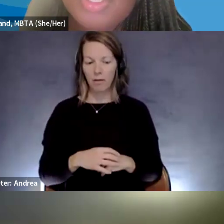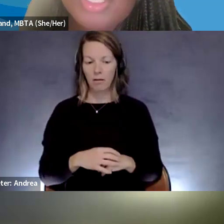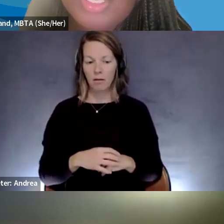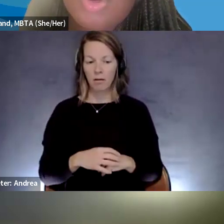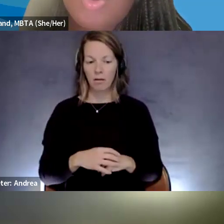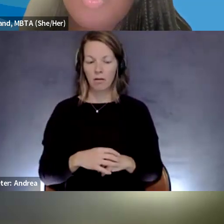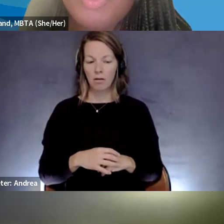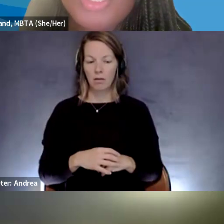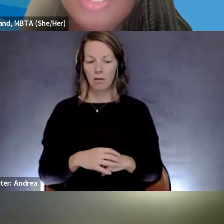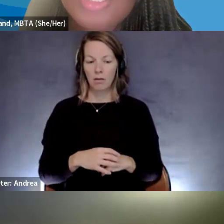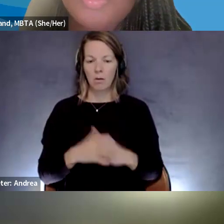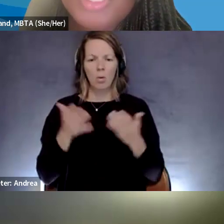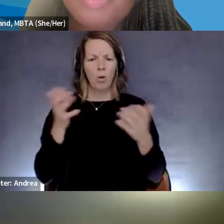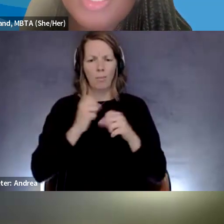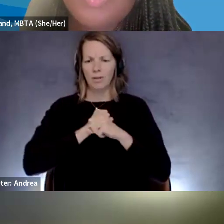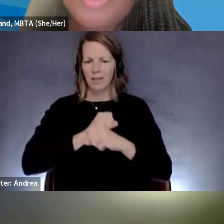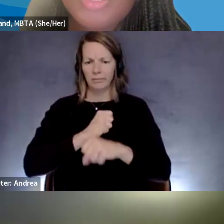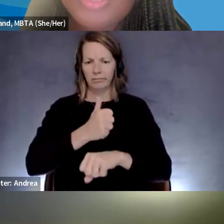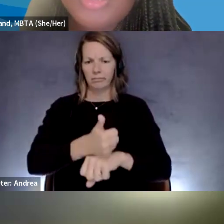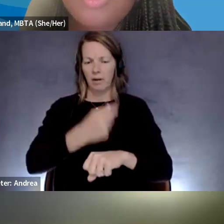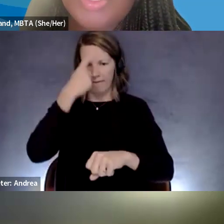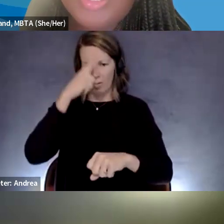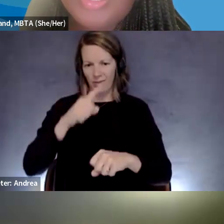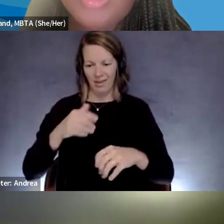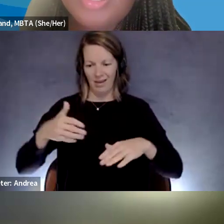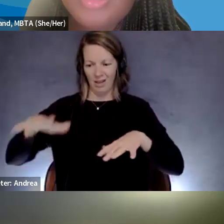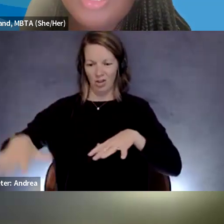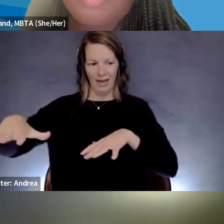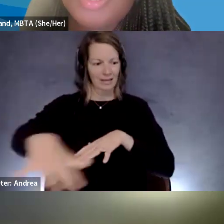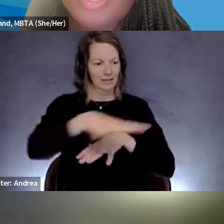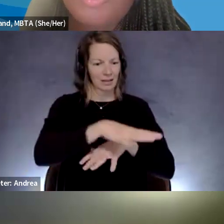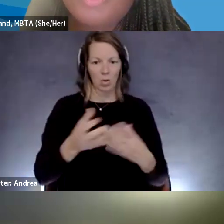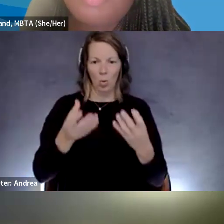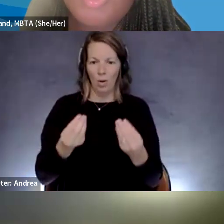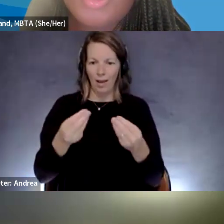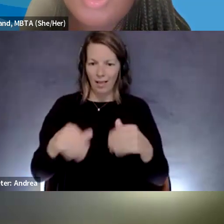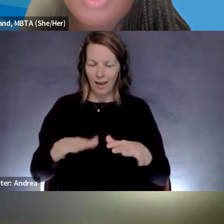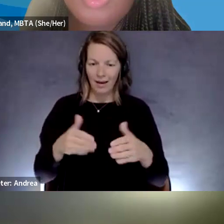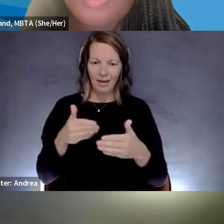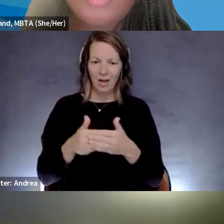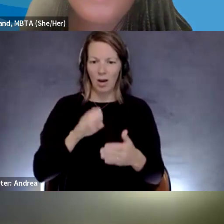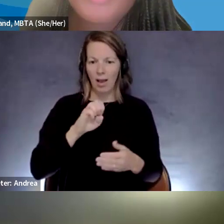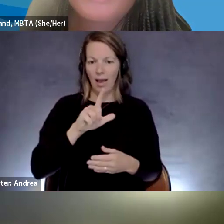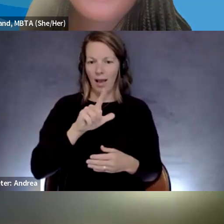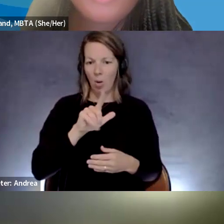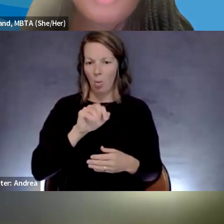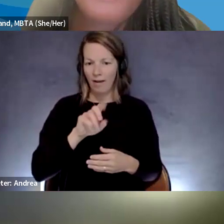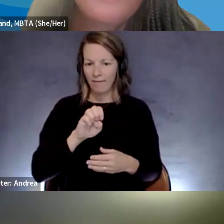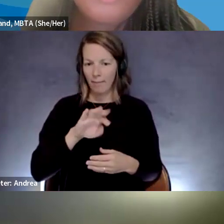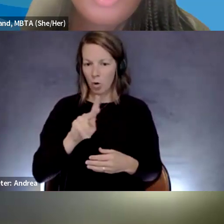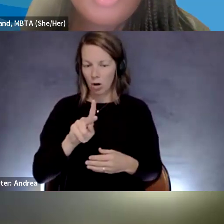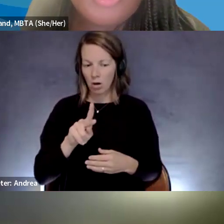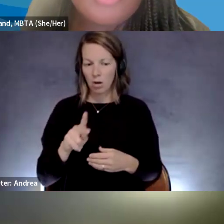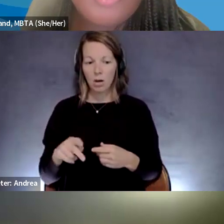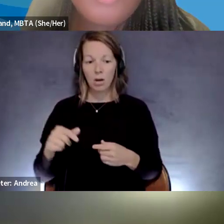they are building. What protections will be in place for the adjacent wetlands and the nearby Alewife Brook? Gwen,